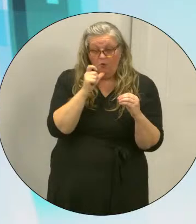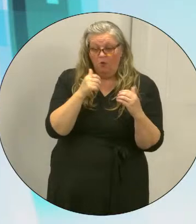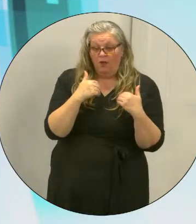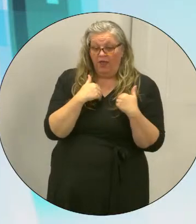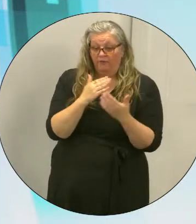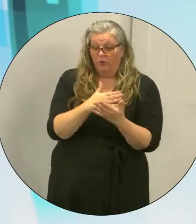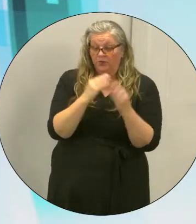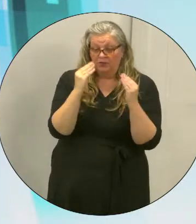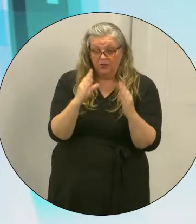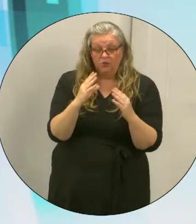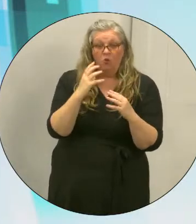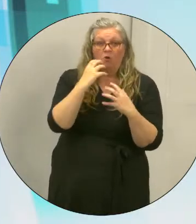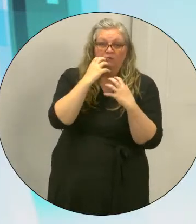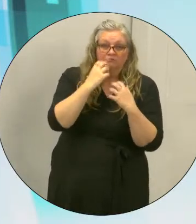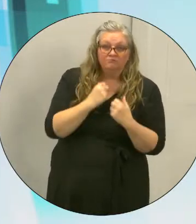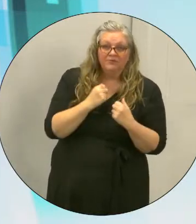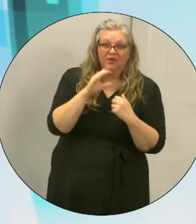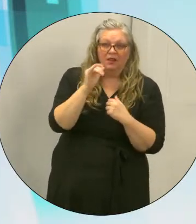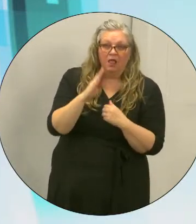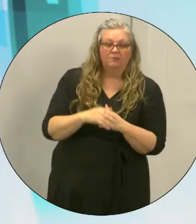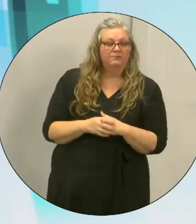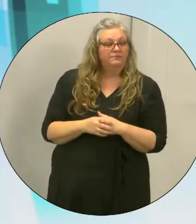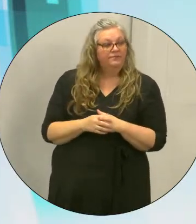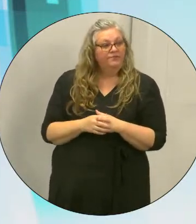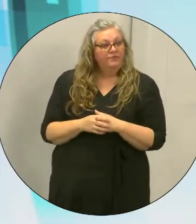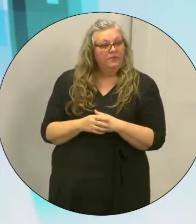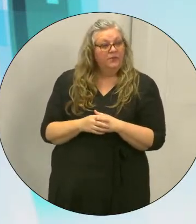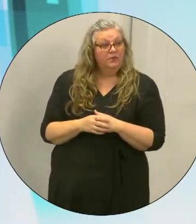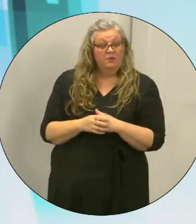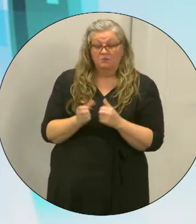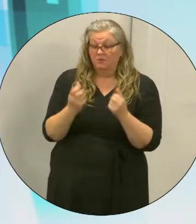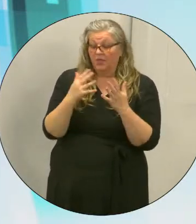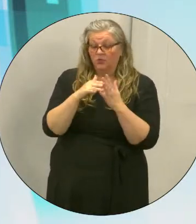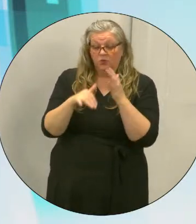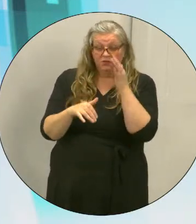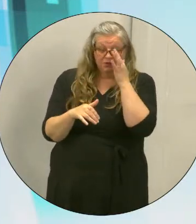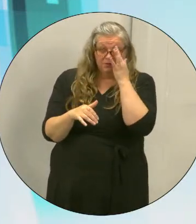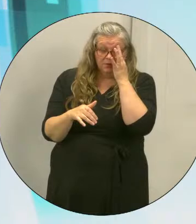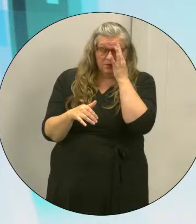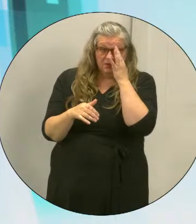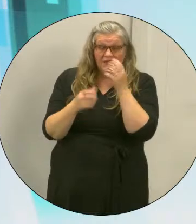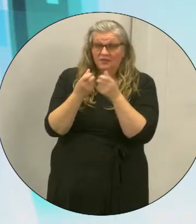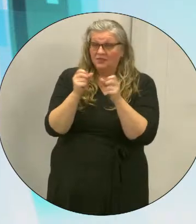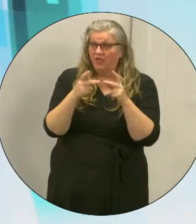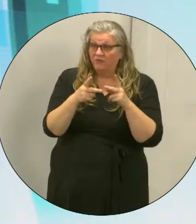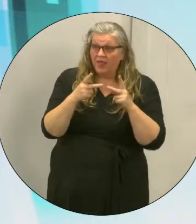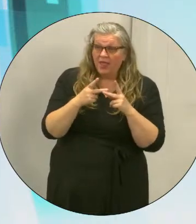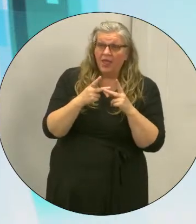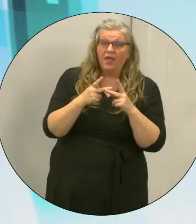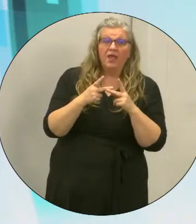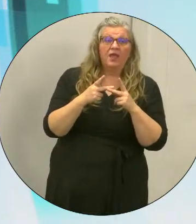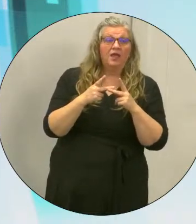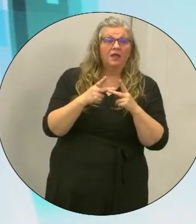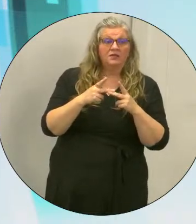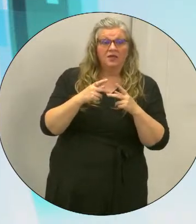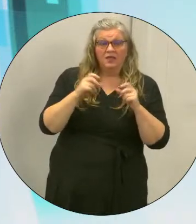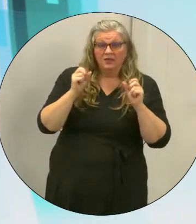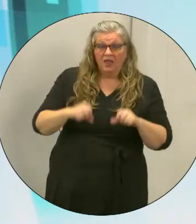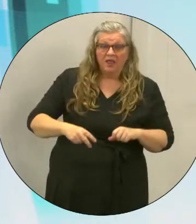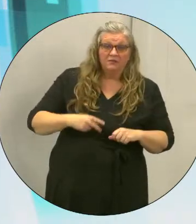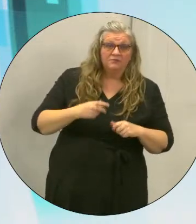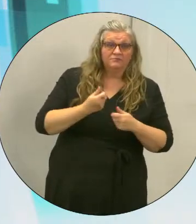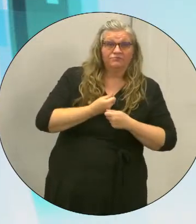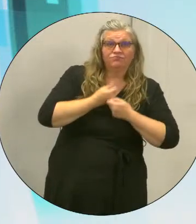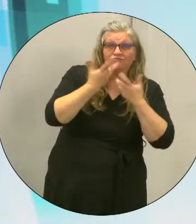or their beloved music club. For many students, this is a safe place where they can have a voice, succeed, be part of a group, build